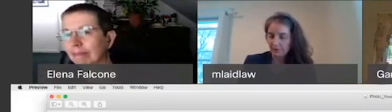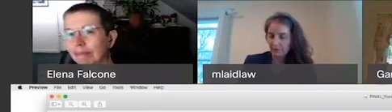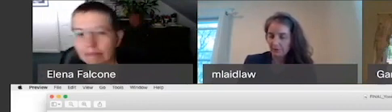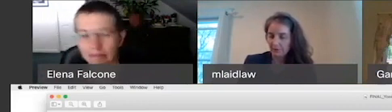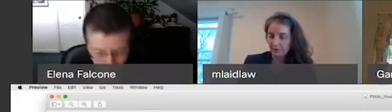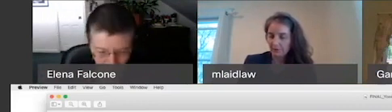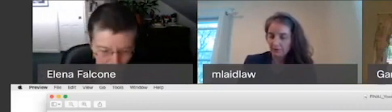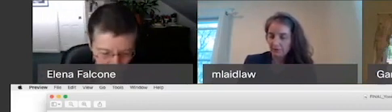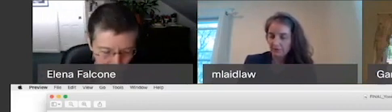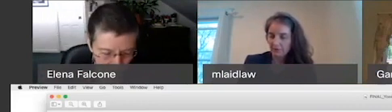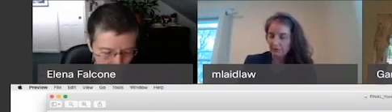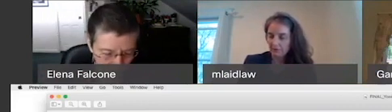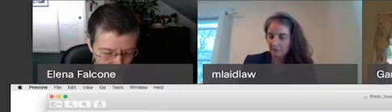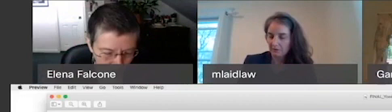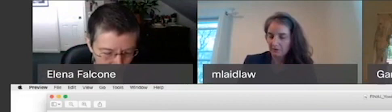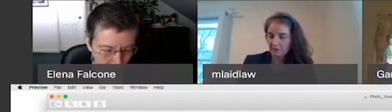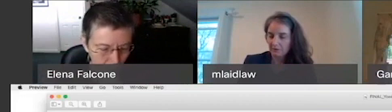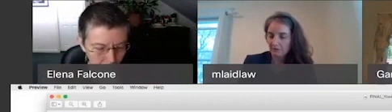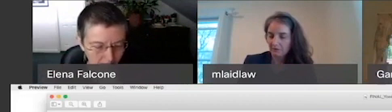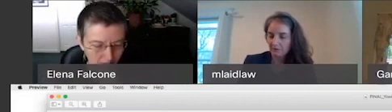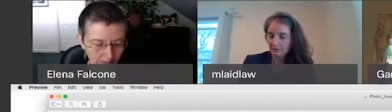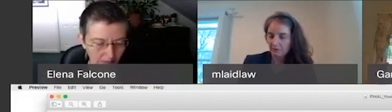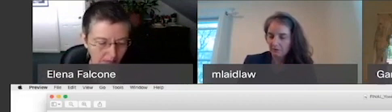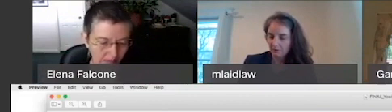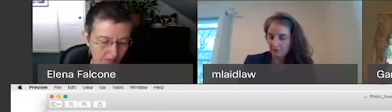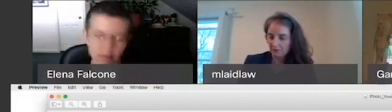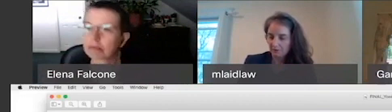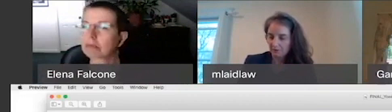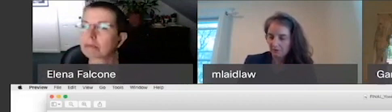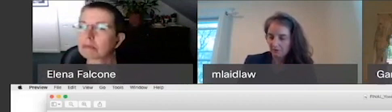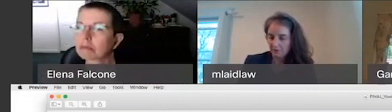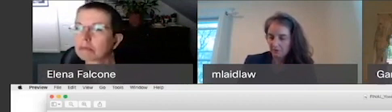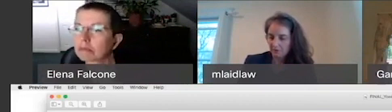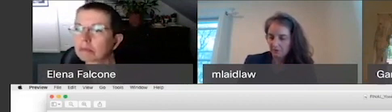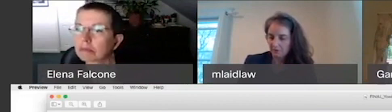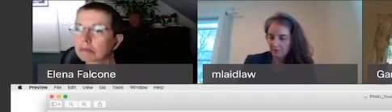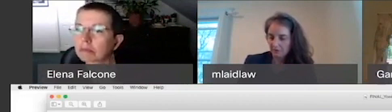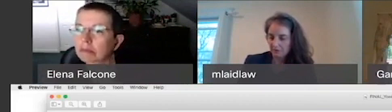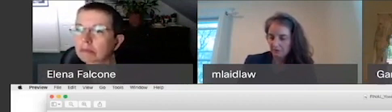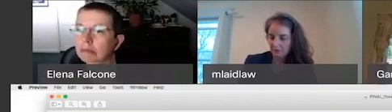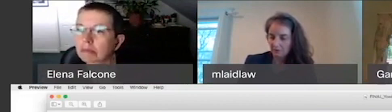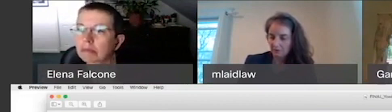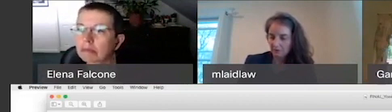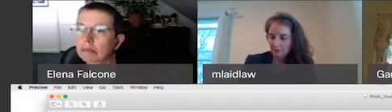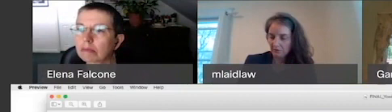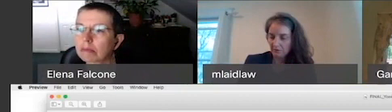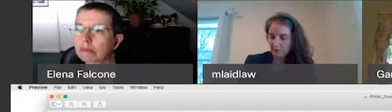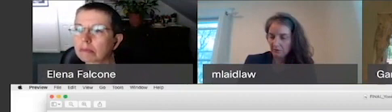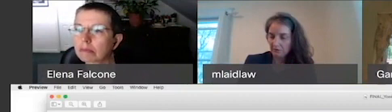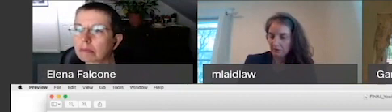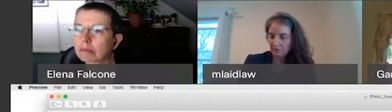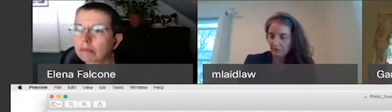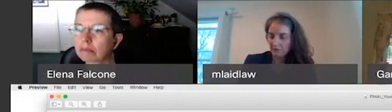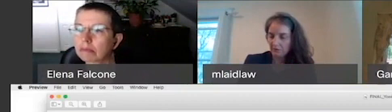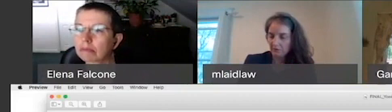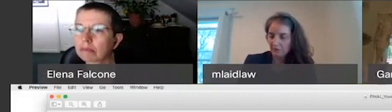talking recently about some of the scams and some of the fears that people have had. So if you call our office and you want support with anything